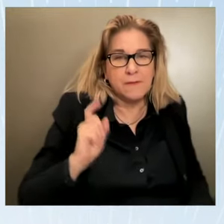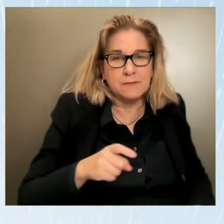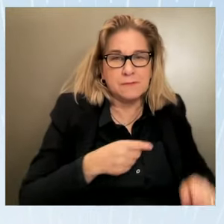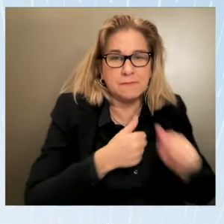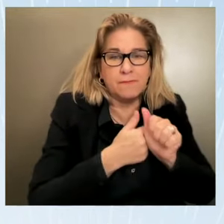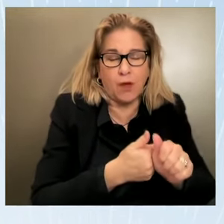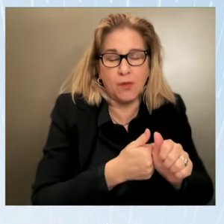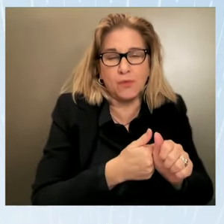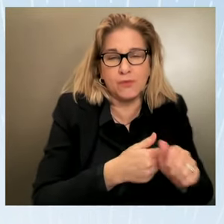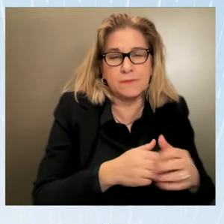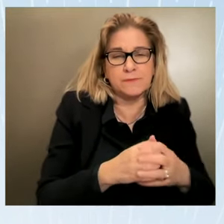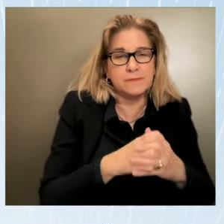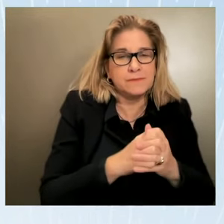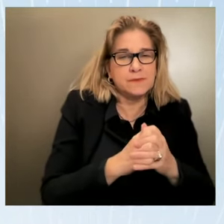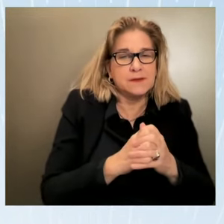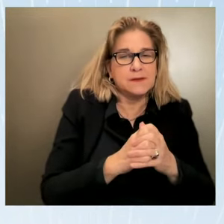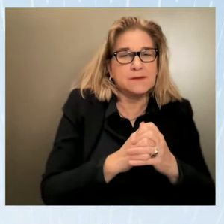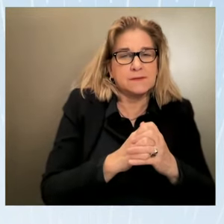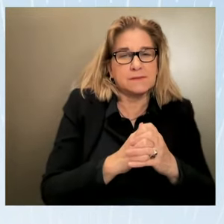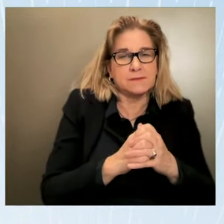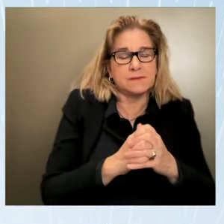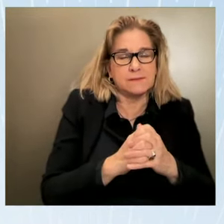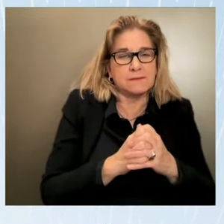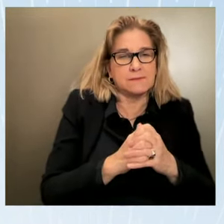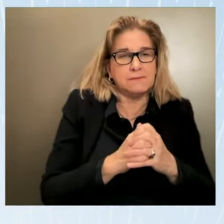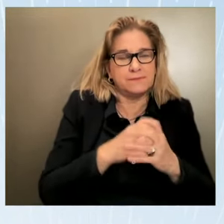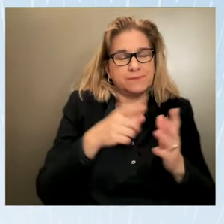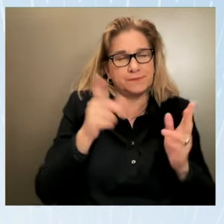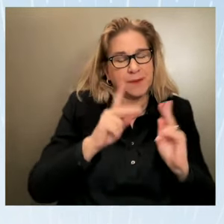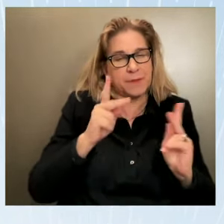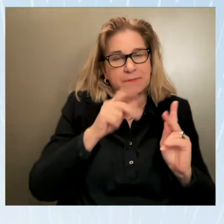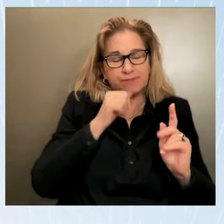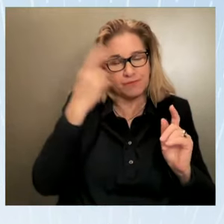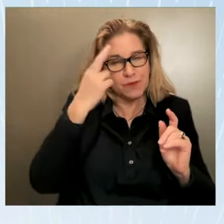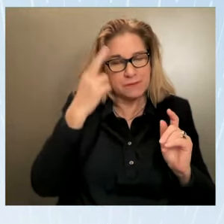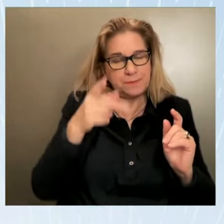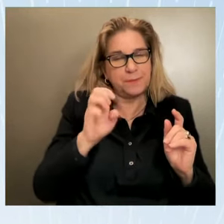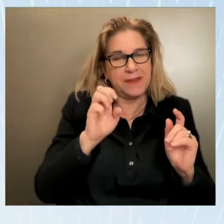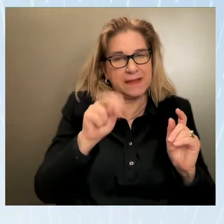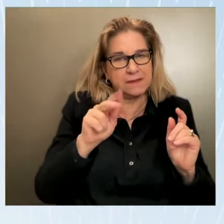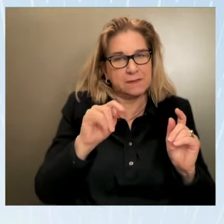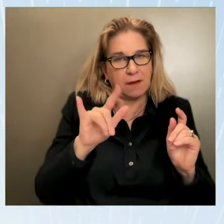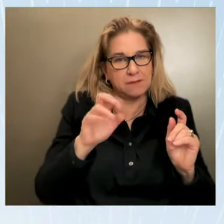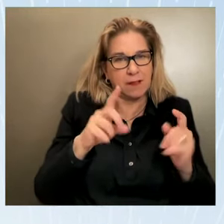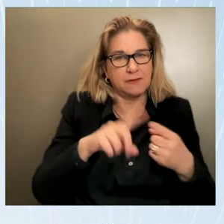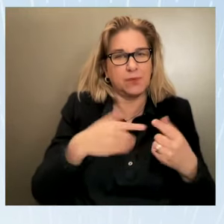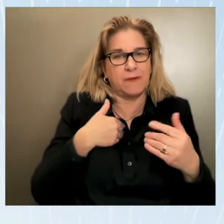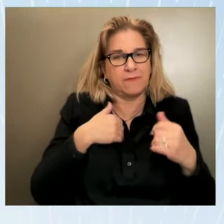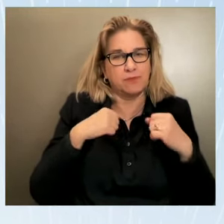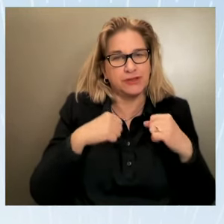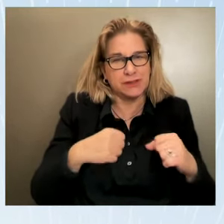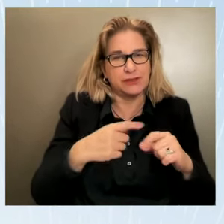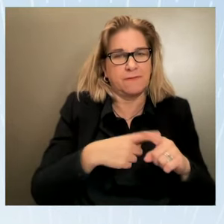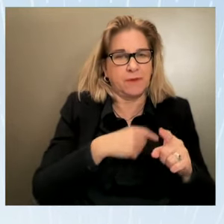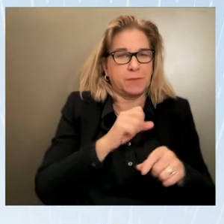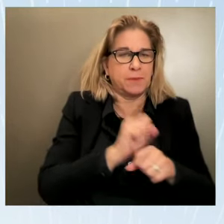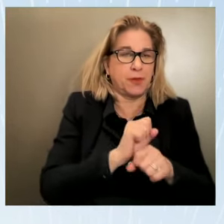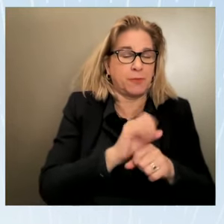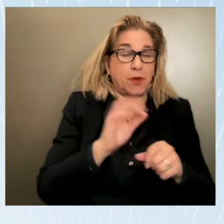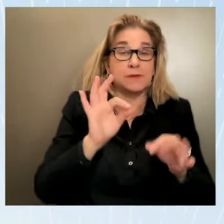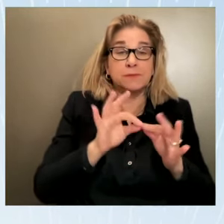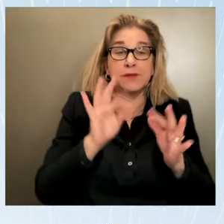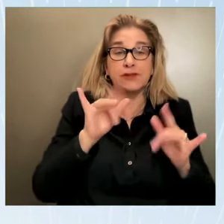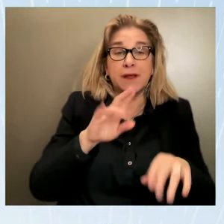Jobs Program and others to, one, provide training on processing complaints of suspected trafficking of agricultural